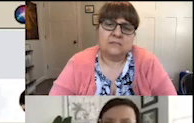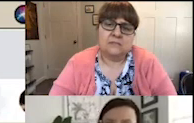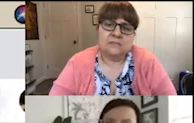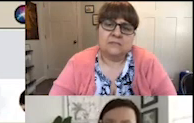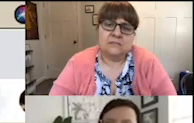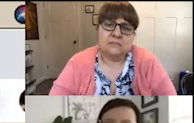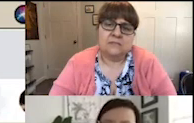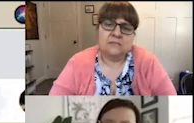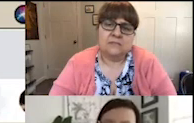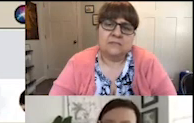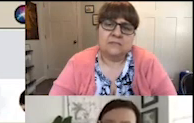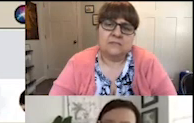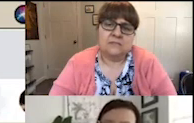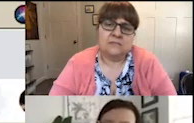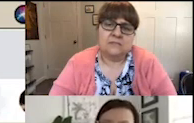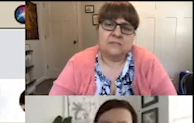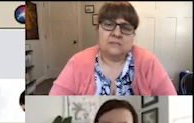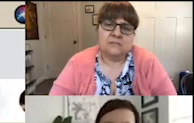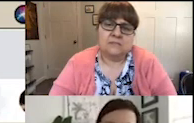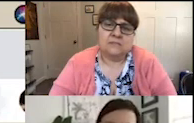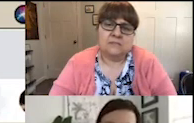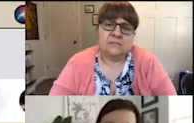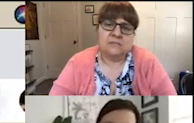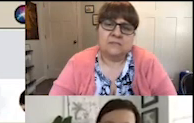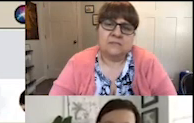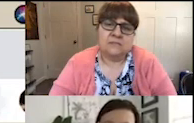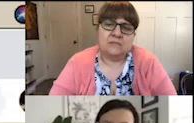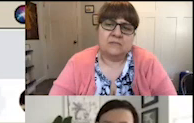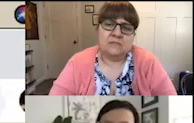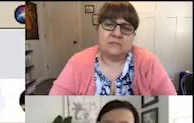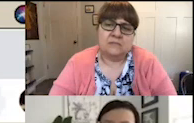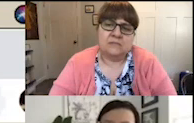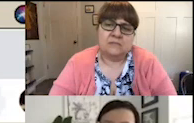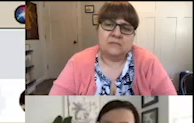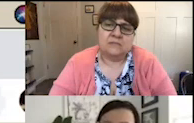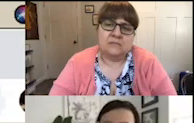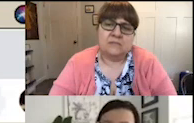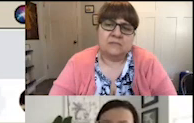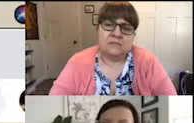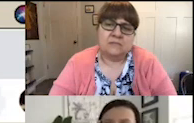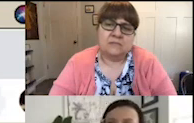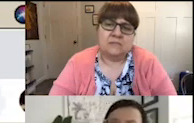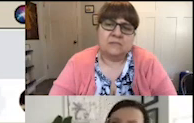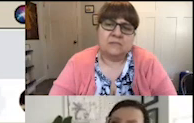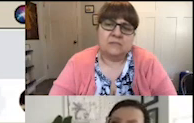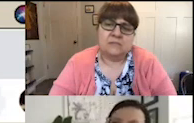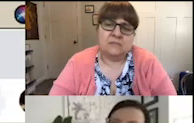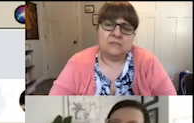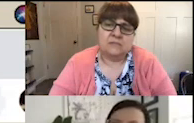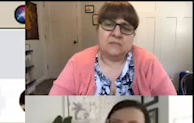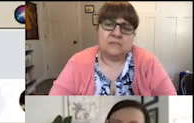for some of the issues that we're dealing with now, kind of related to COVID, is how can